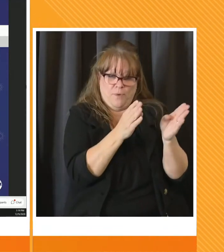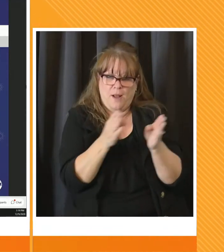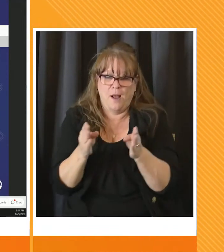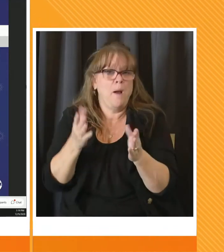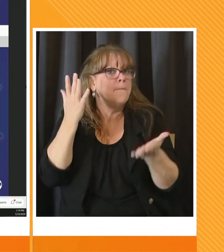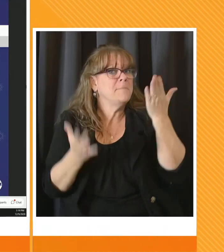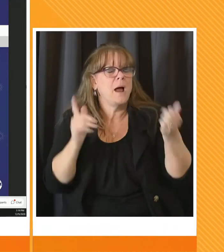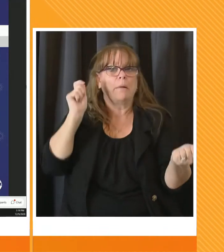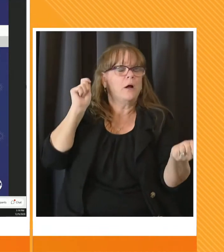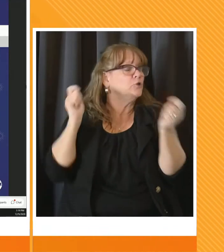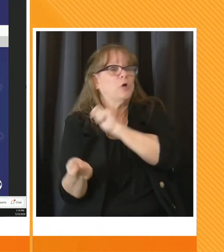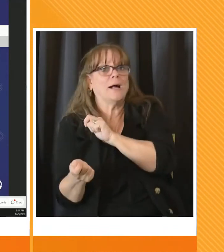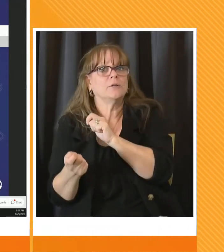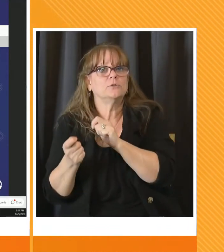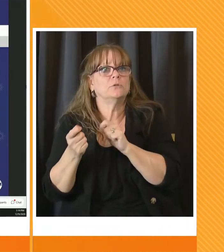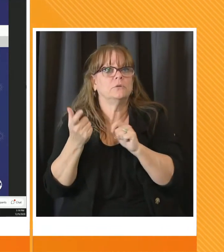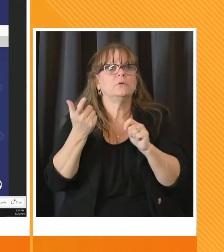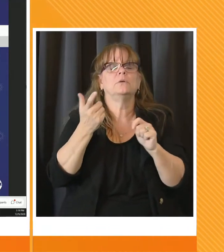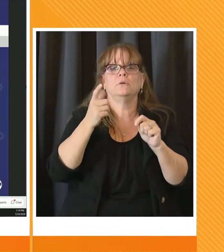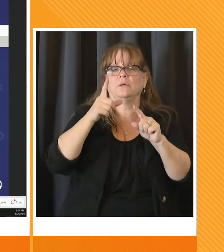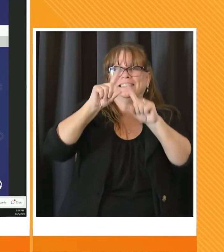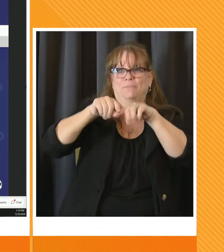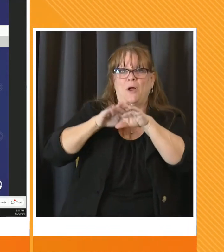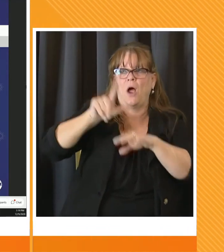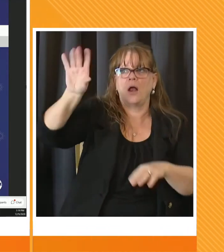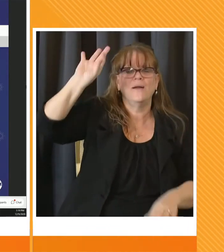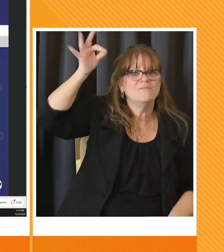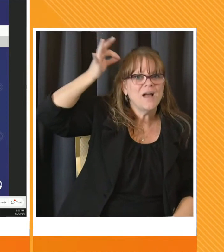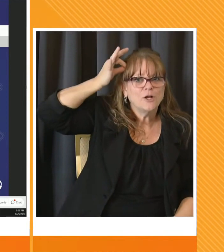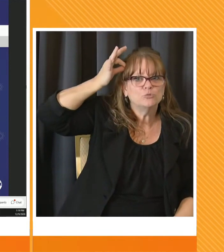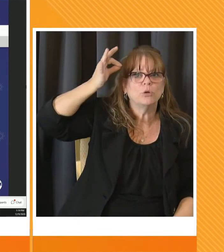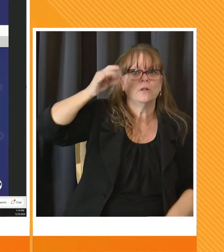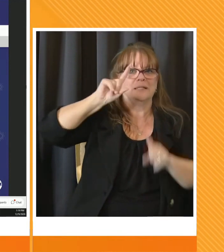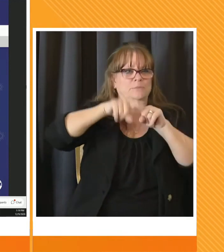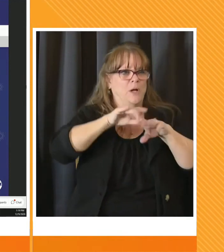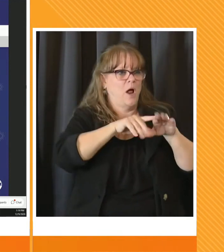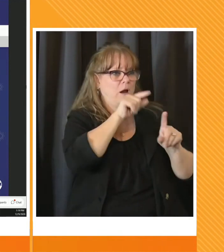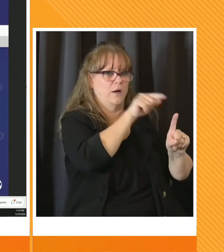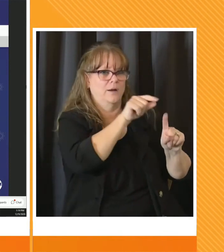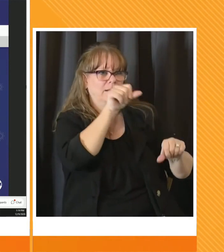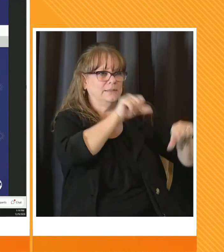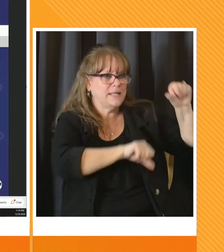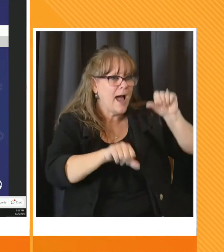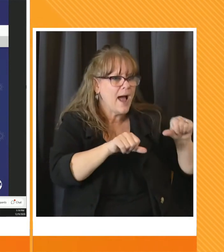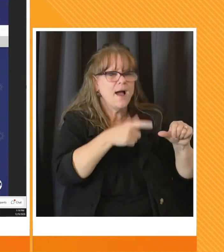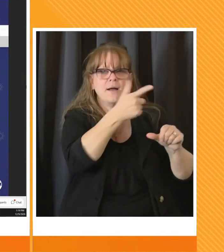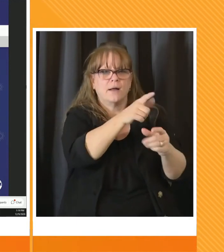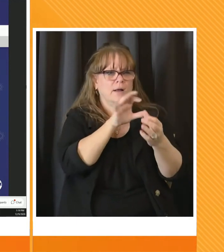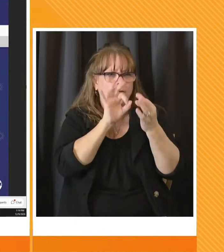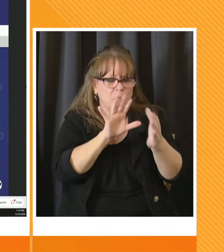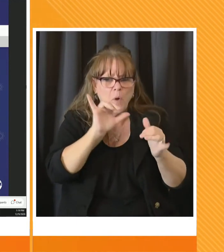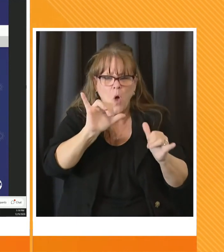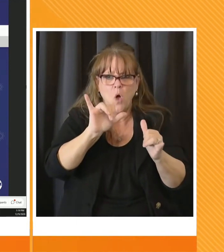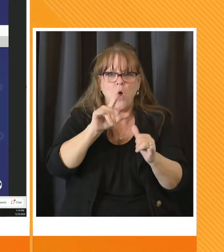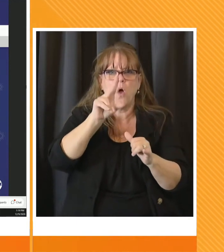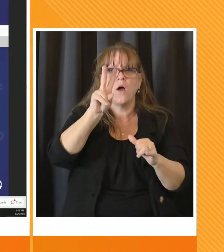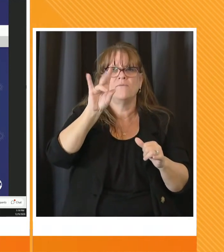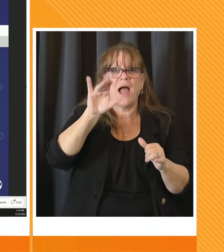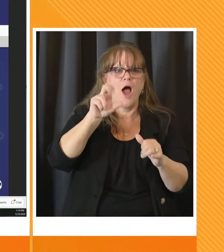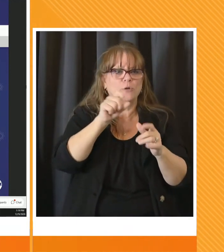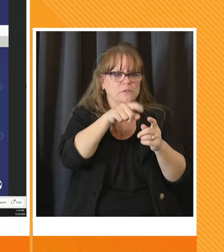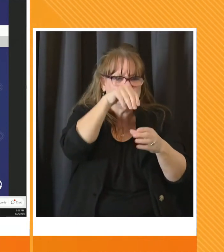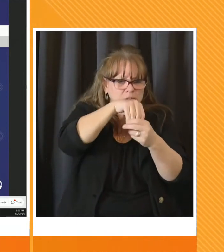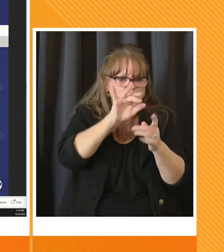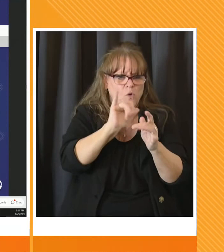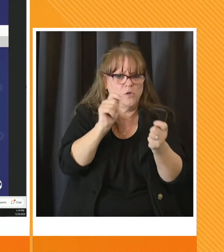scientific literature. We're going to need to be flexible as we learn more about this vaccine and as we find the best way to allocate it across our